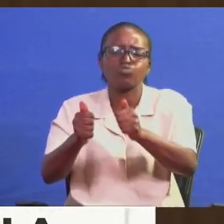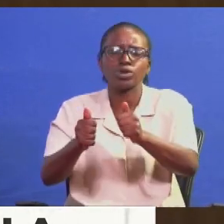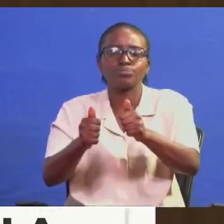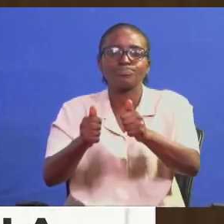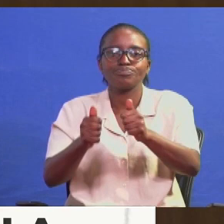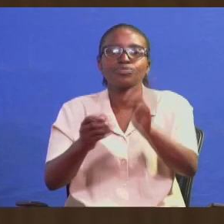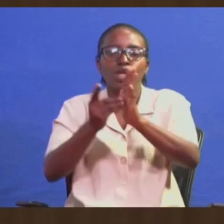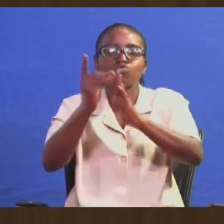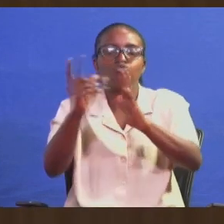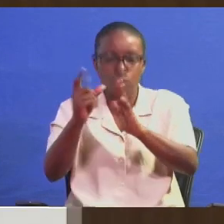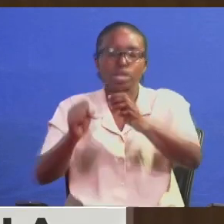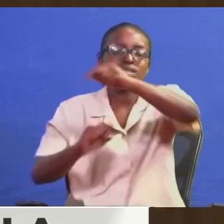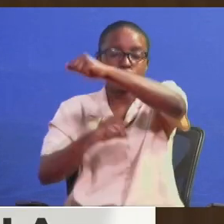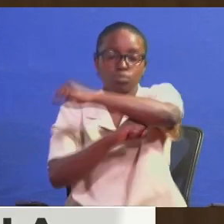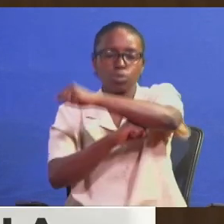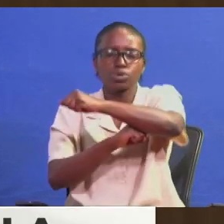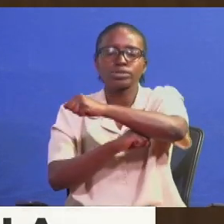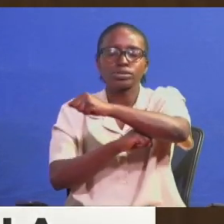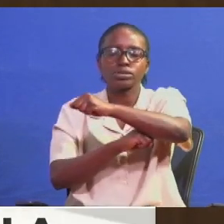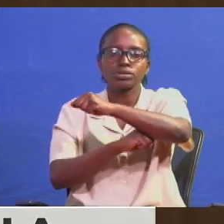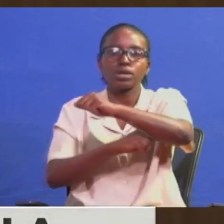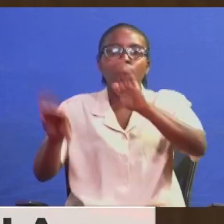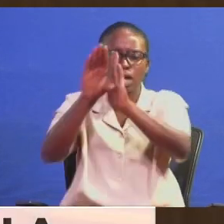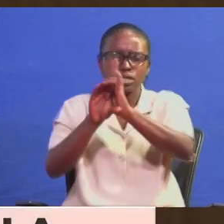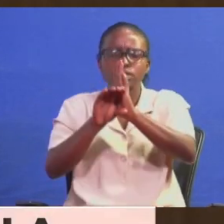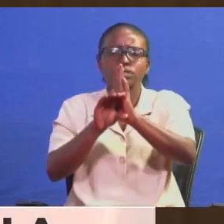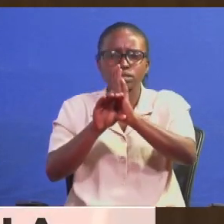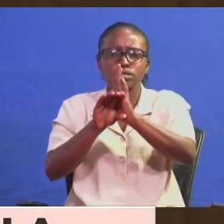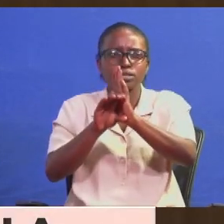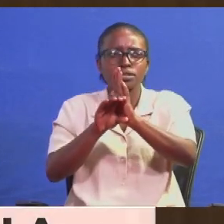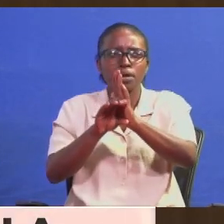support his candidacy, and I'm very pleased to do it.